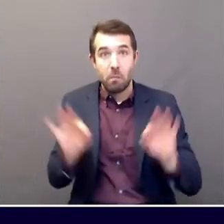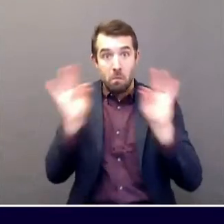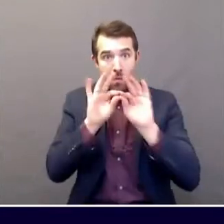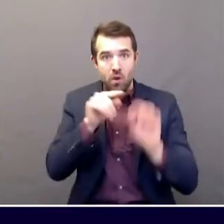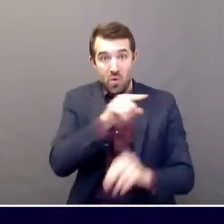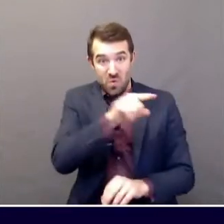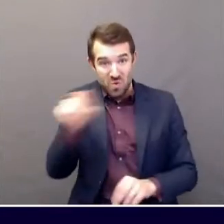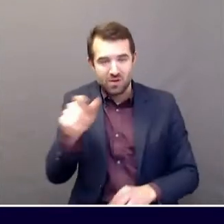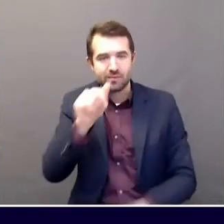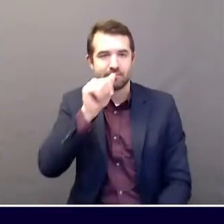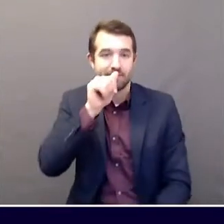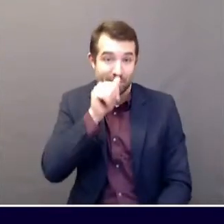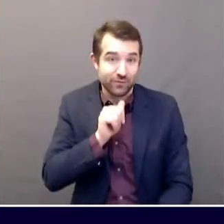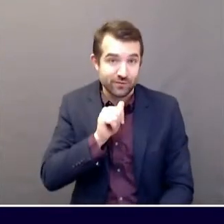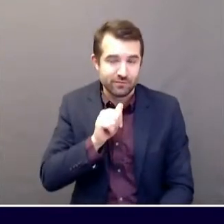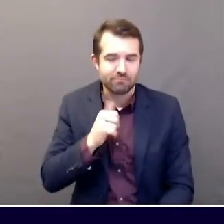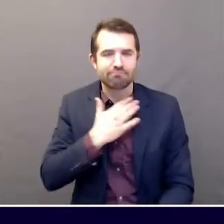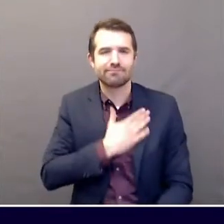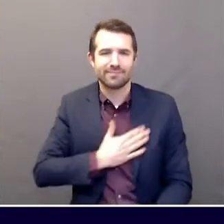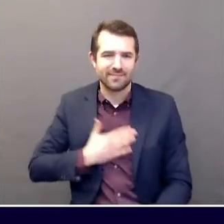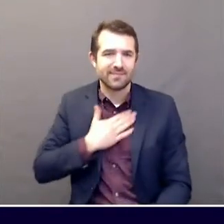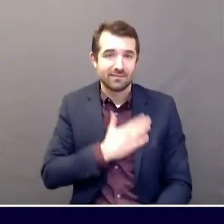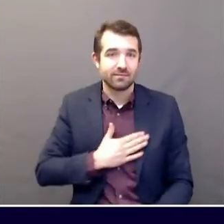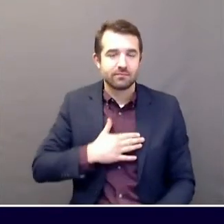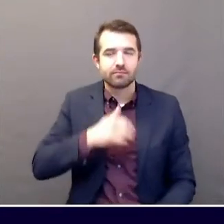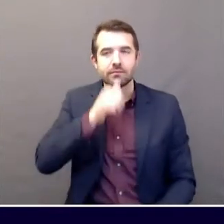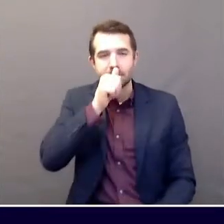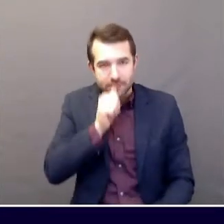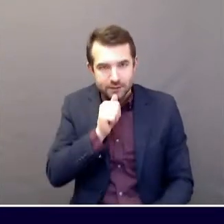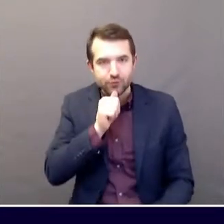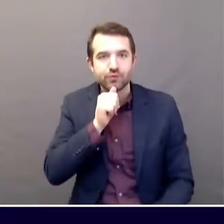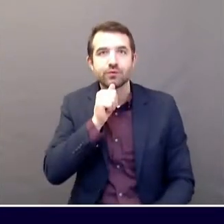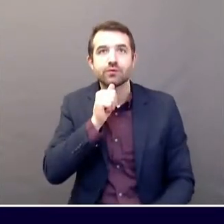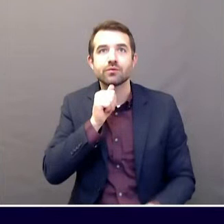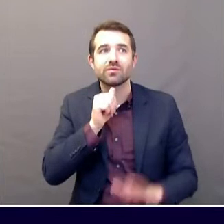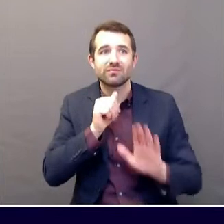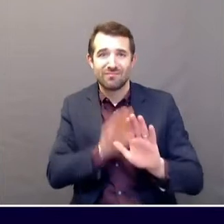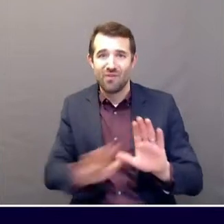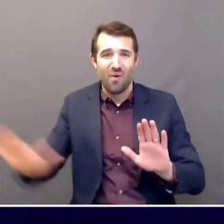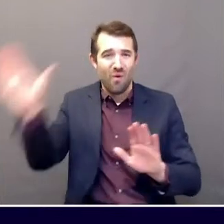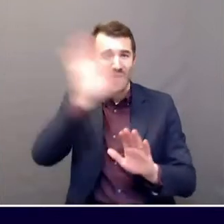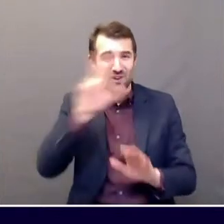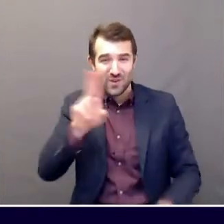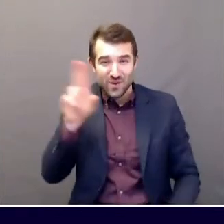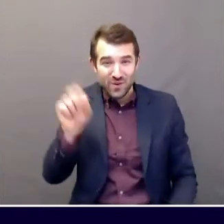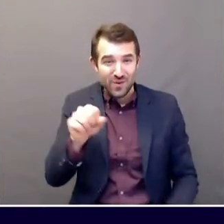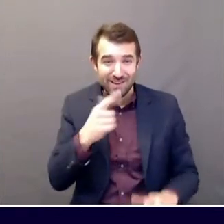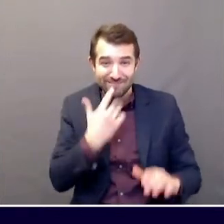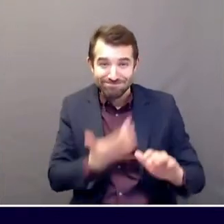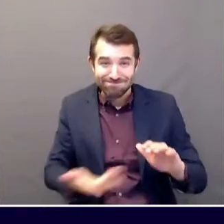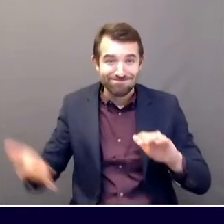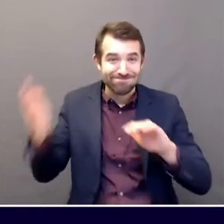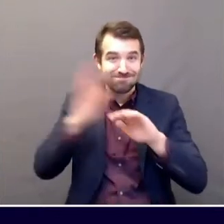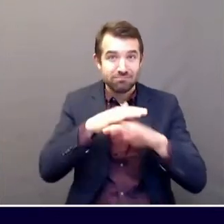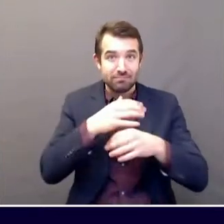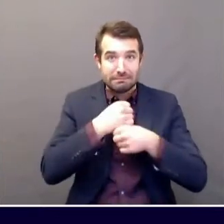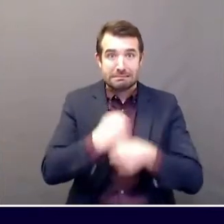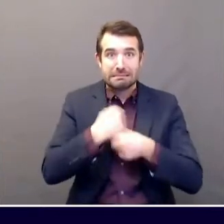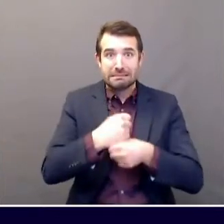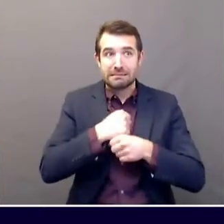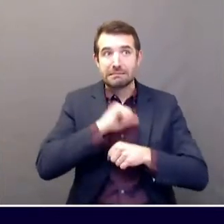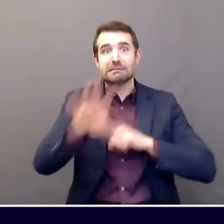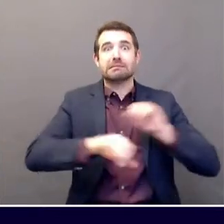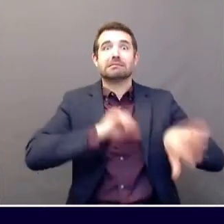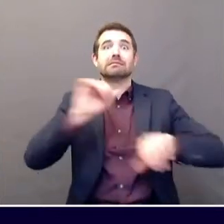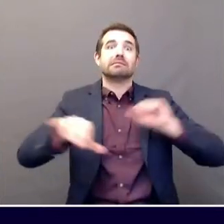still something that is rolling out across the country. And there may be a delay. There may be a snag in the system. You may think that it will only